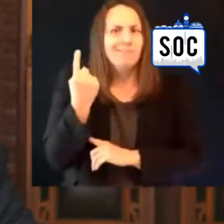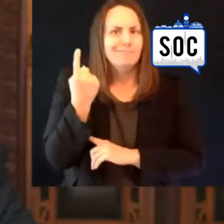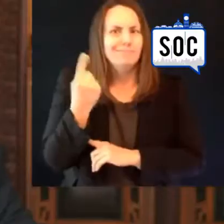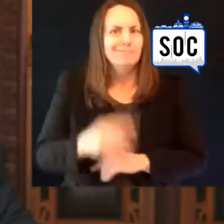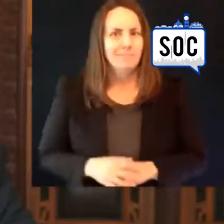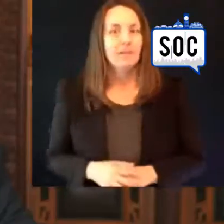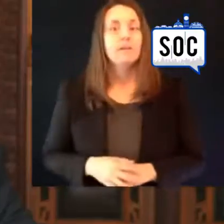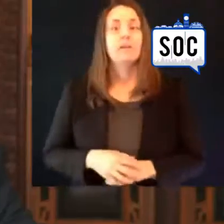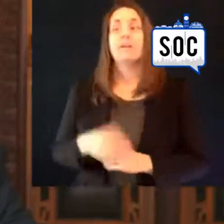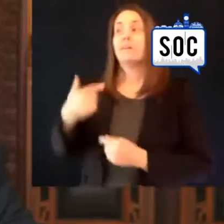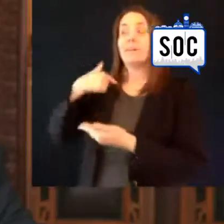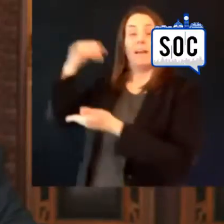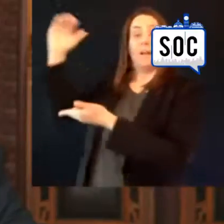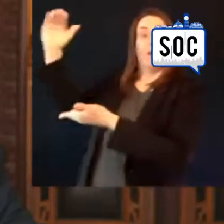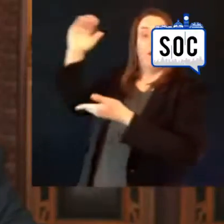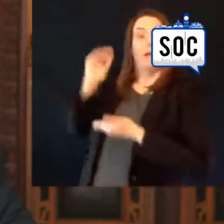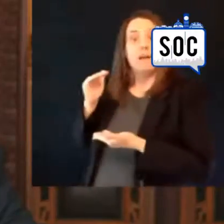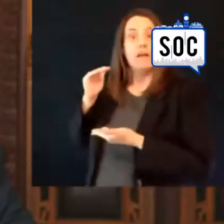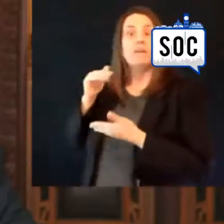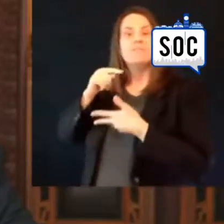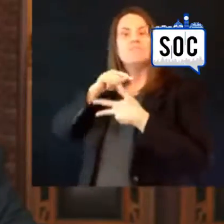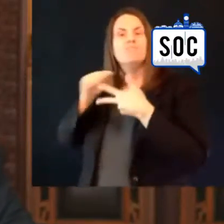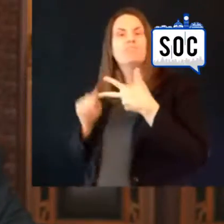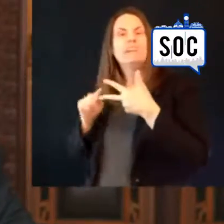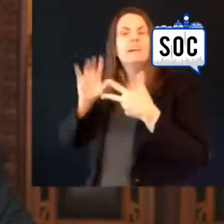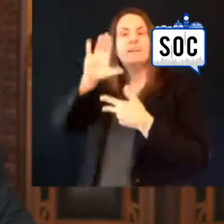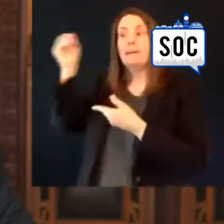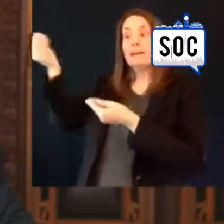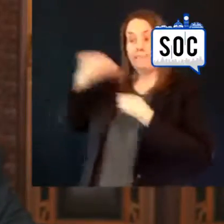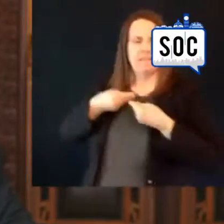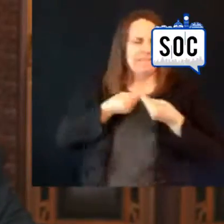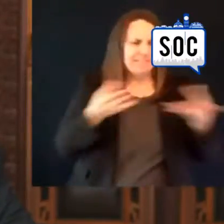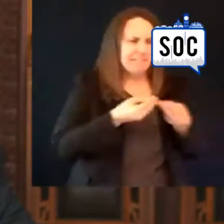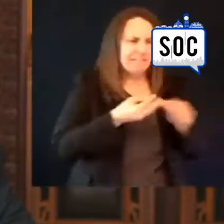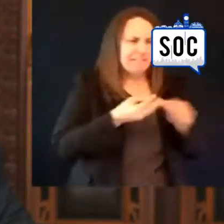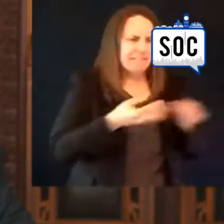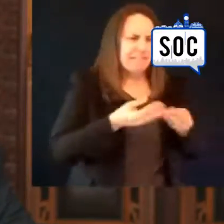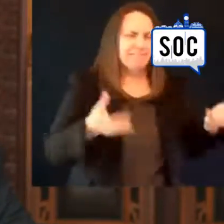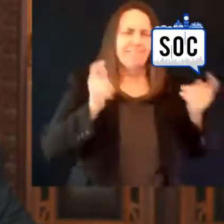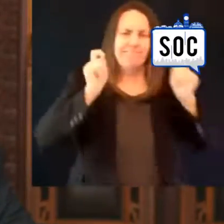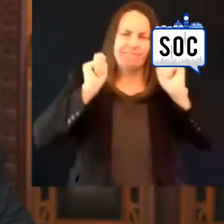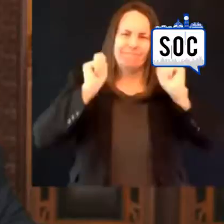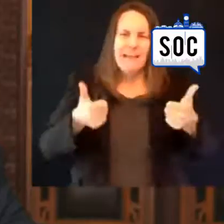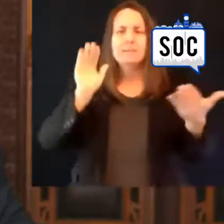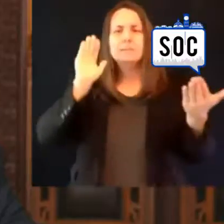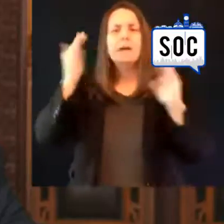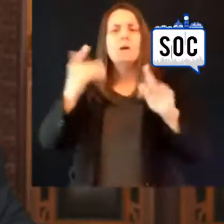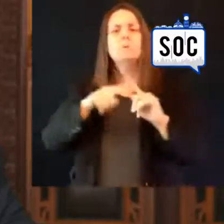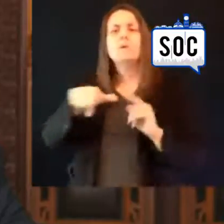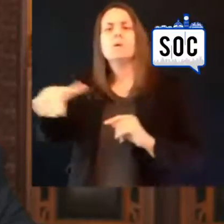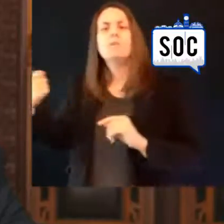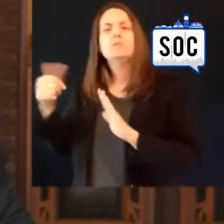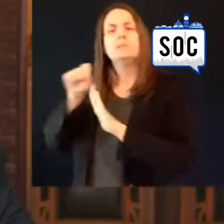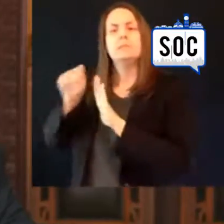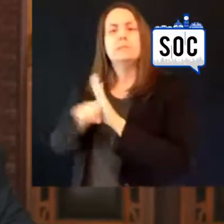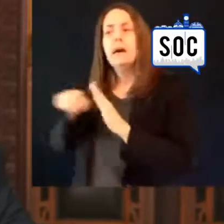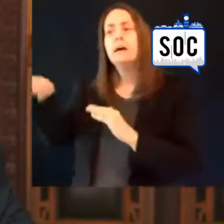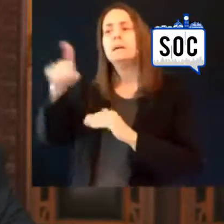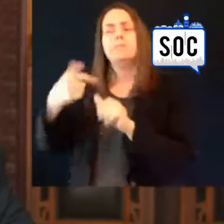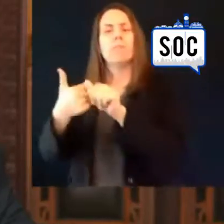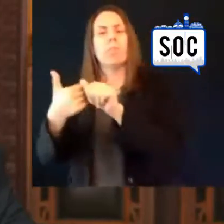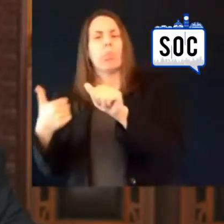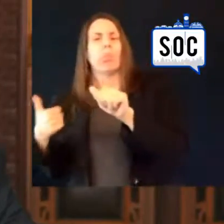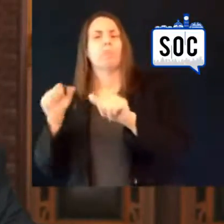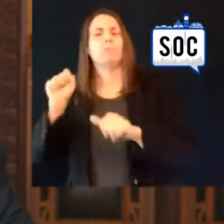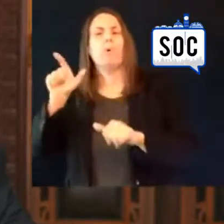of our doses and arms faster than any other state. So far, more than 2.7 million doses have